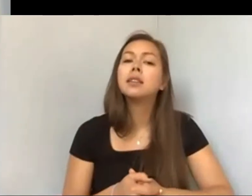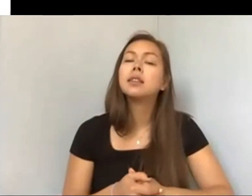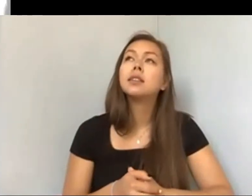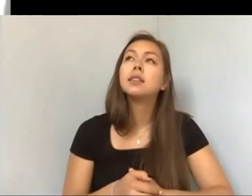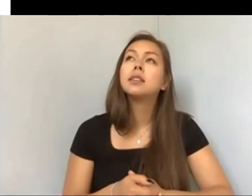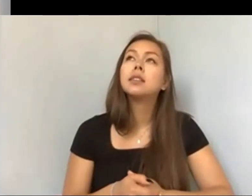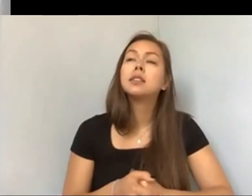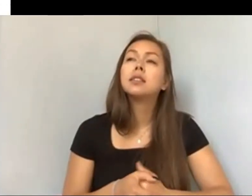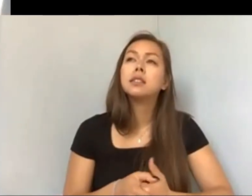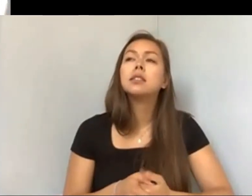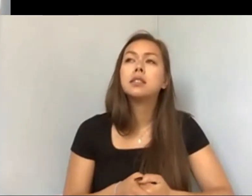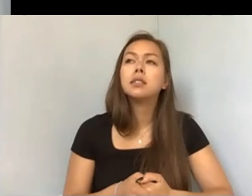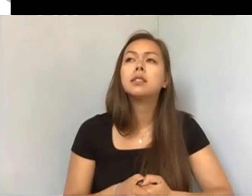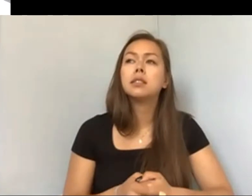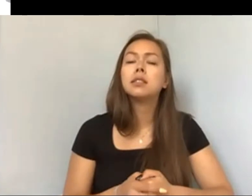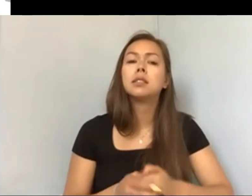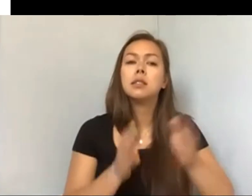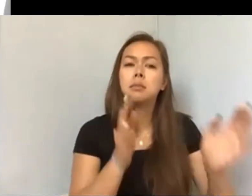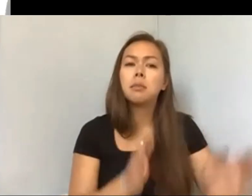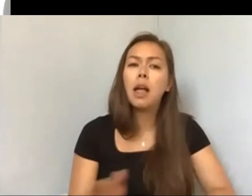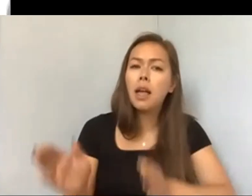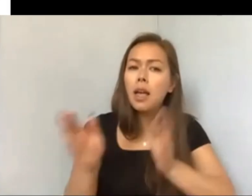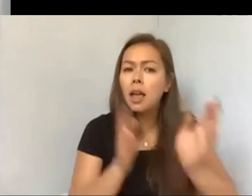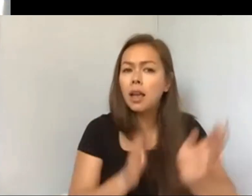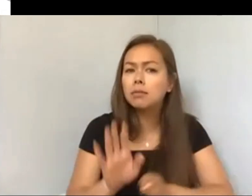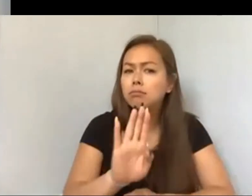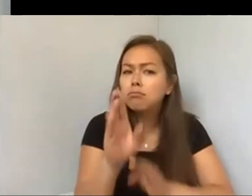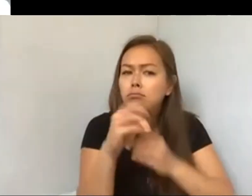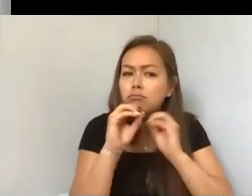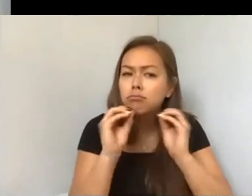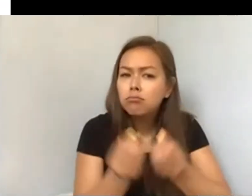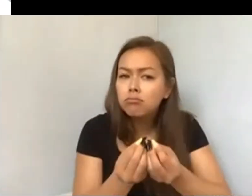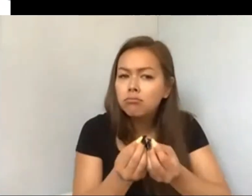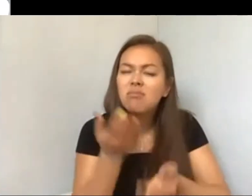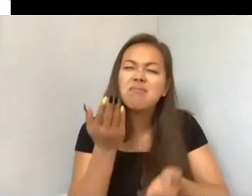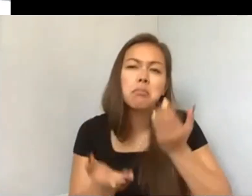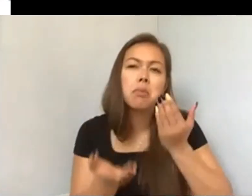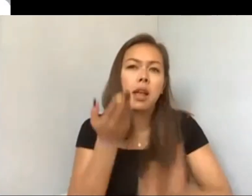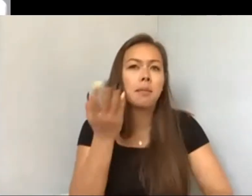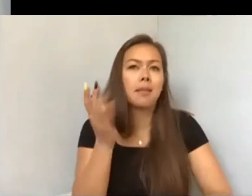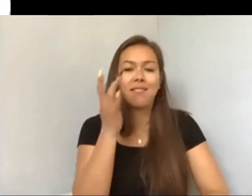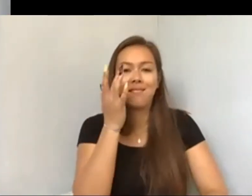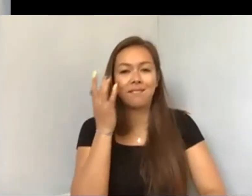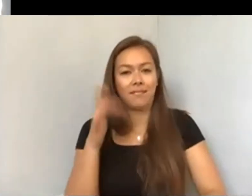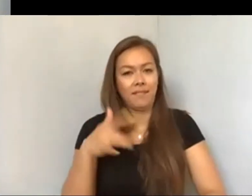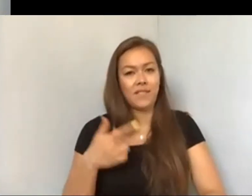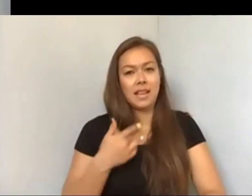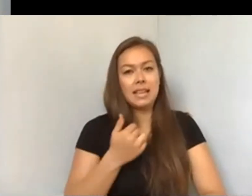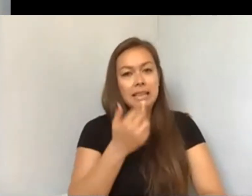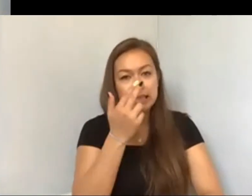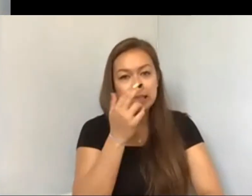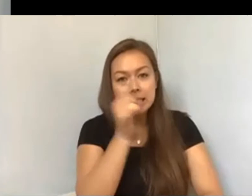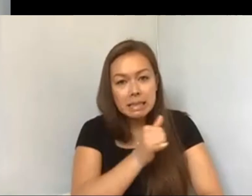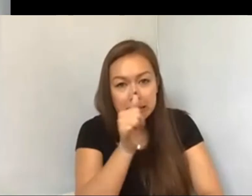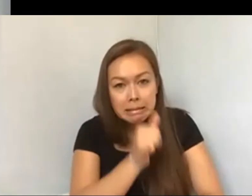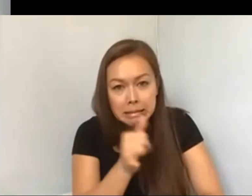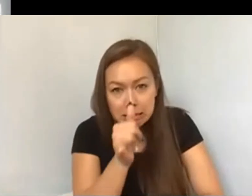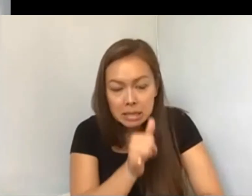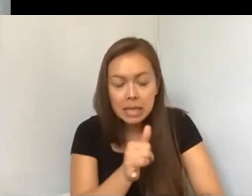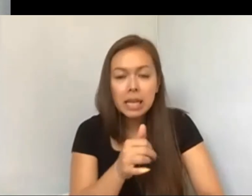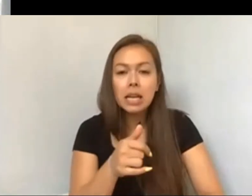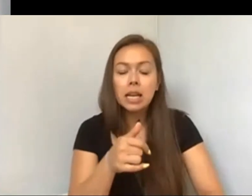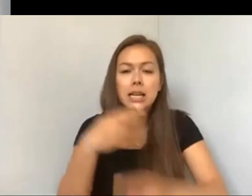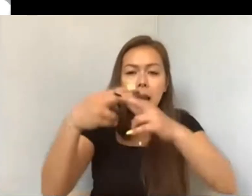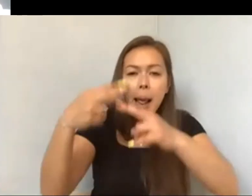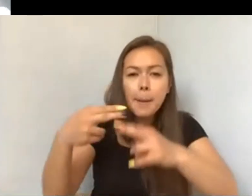bigger. Like it'll probably feel a bit silly. Like sometimes people look at how I'm naming everything. I'm very specific, but